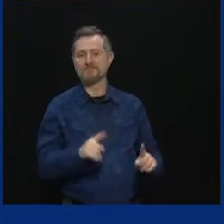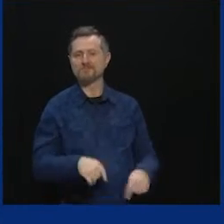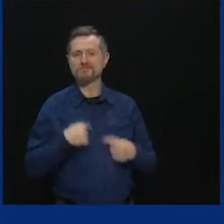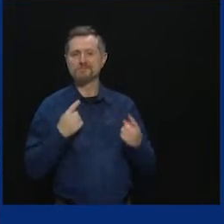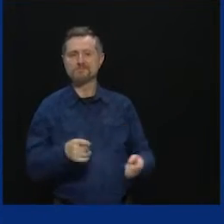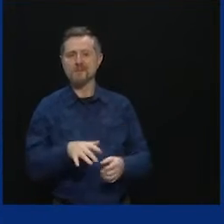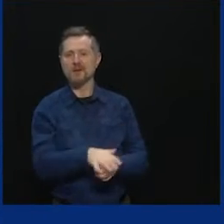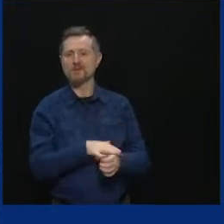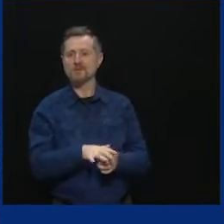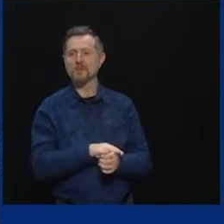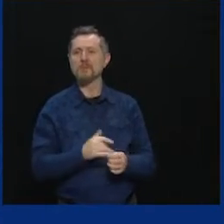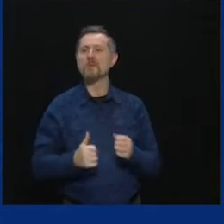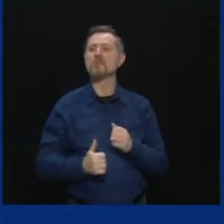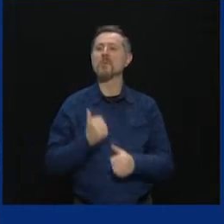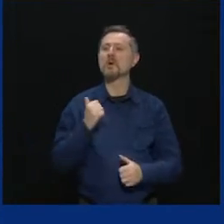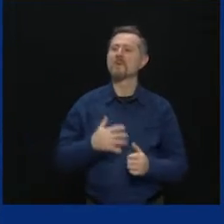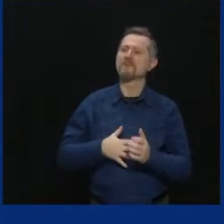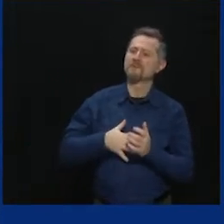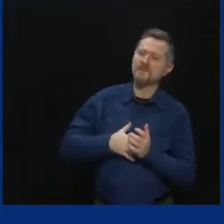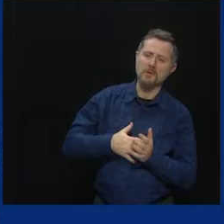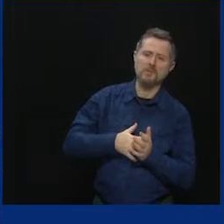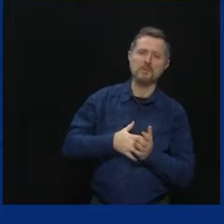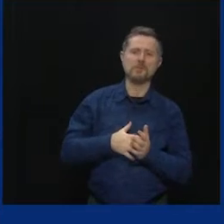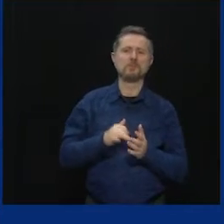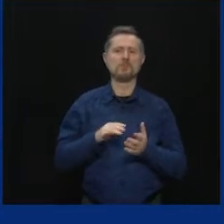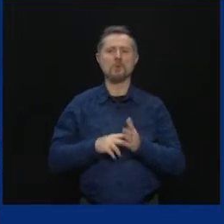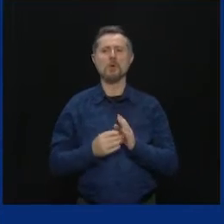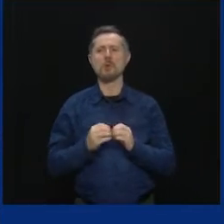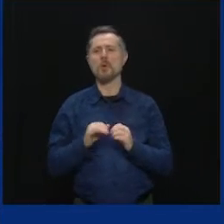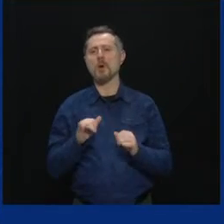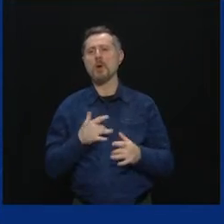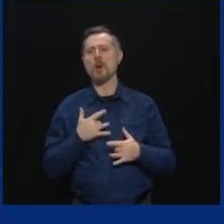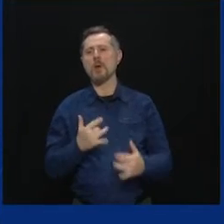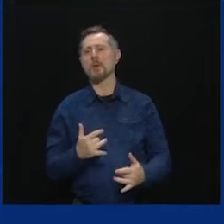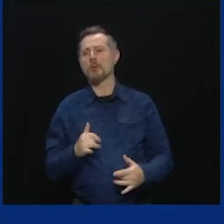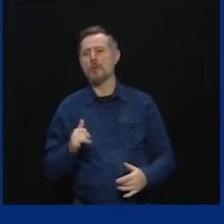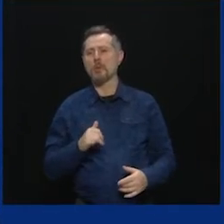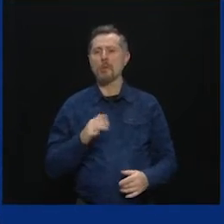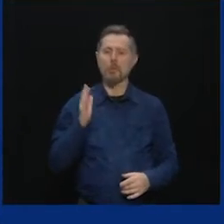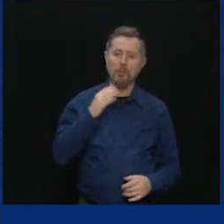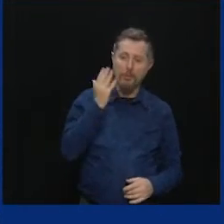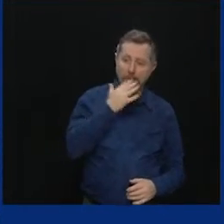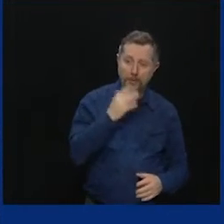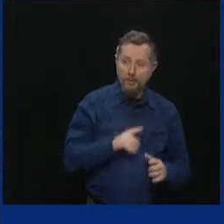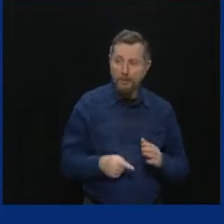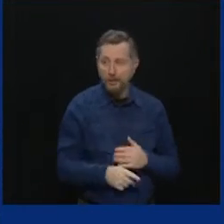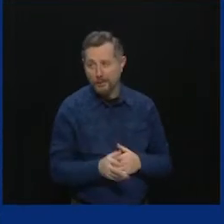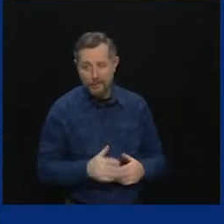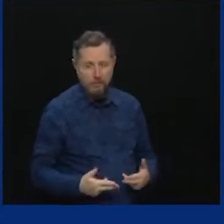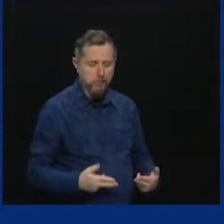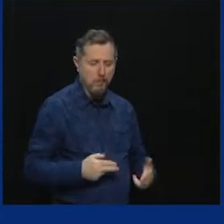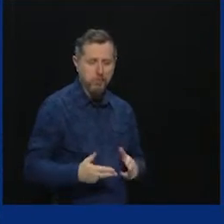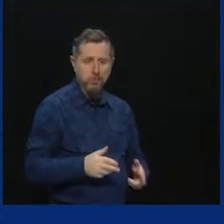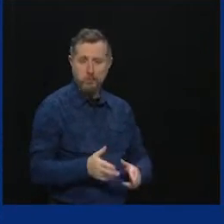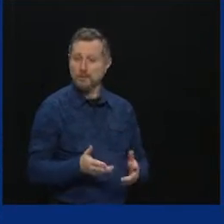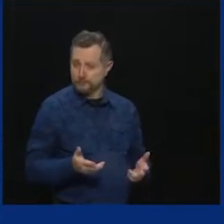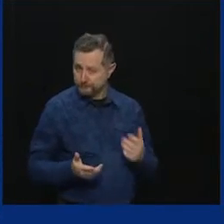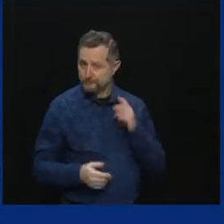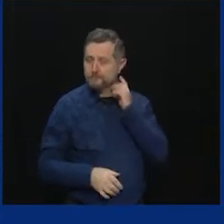are the most vulnerable, so we are more likely to pick up a gun. But there's another answer, and there are